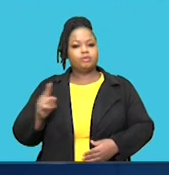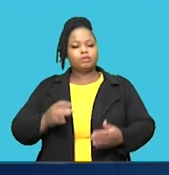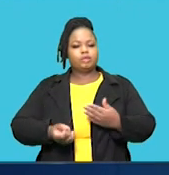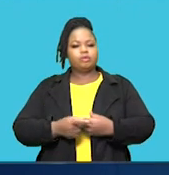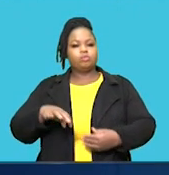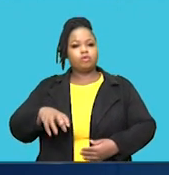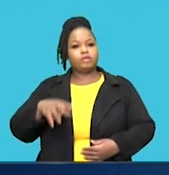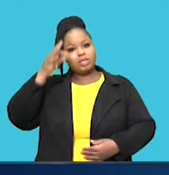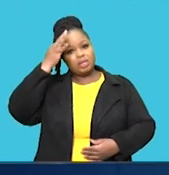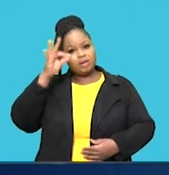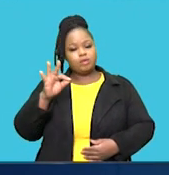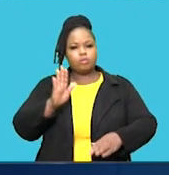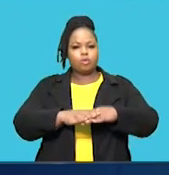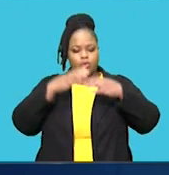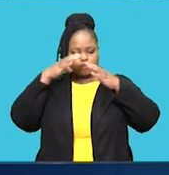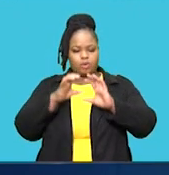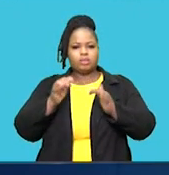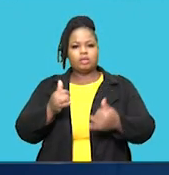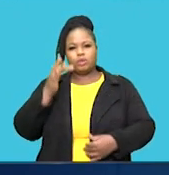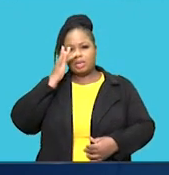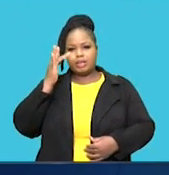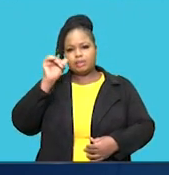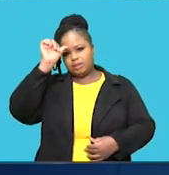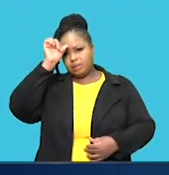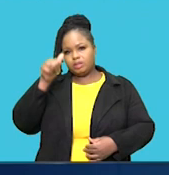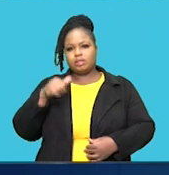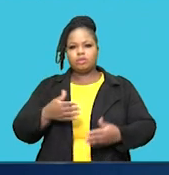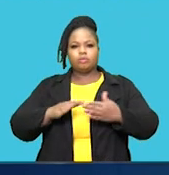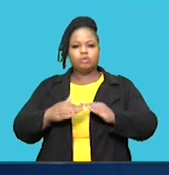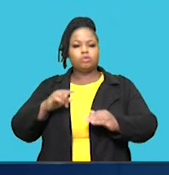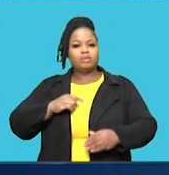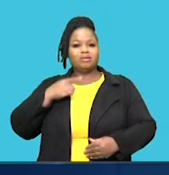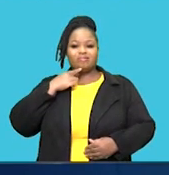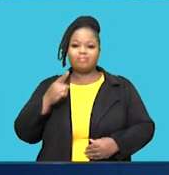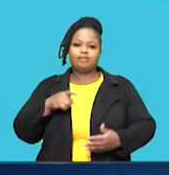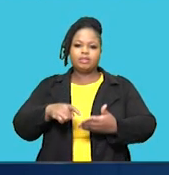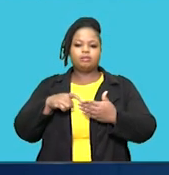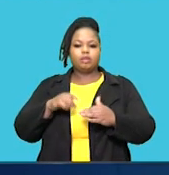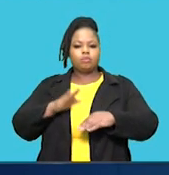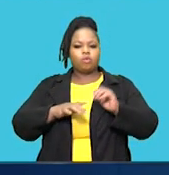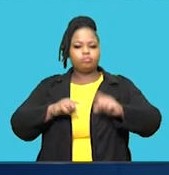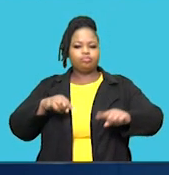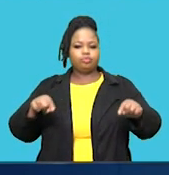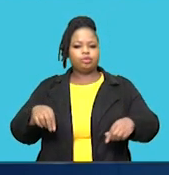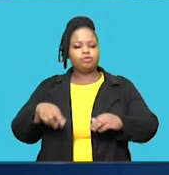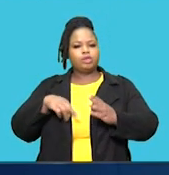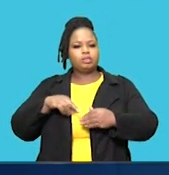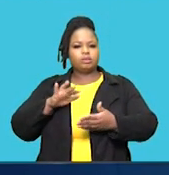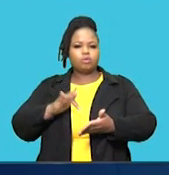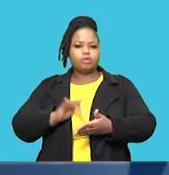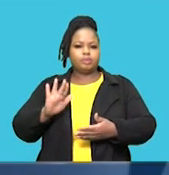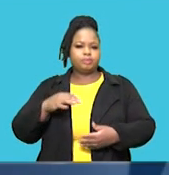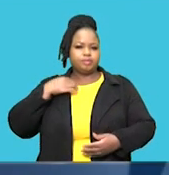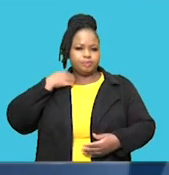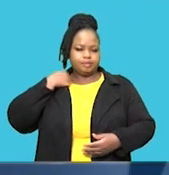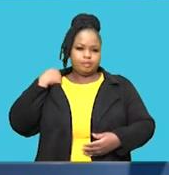provincial government to be more focused on coloured and Indian communities, because they say they demand variety of races in the posts